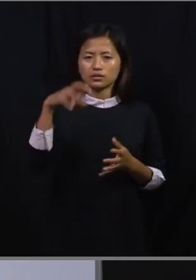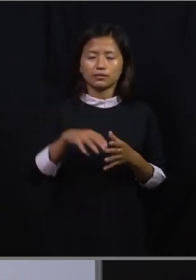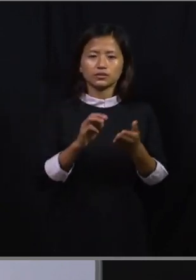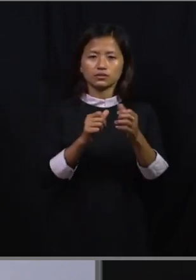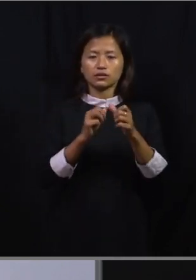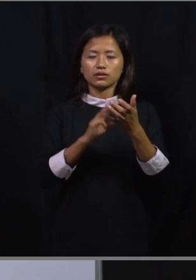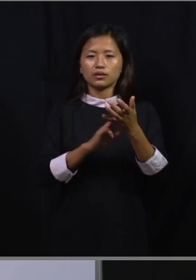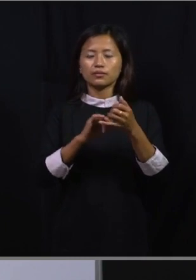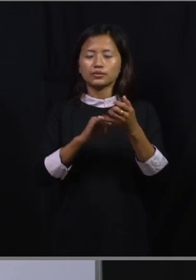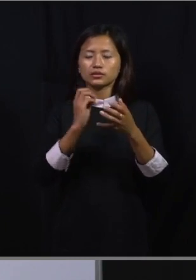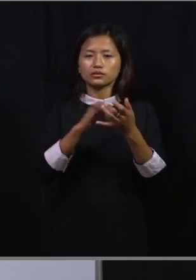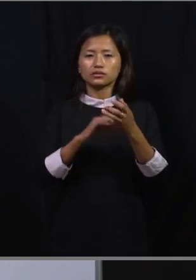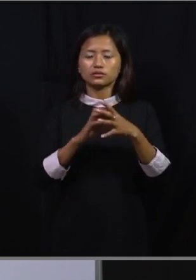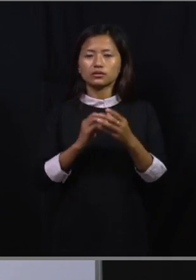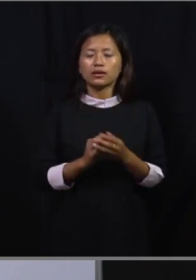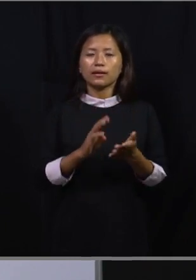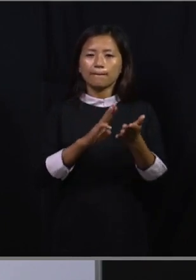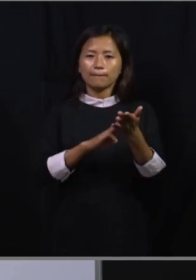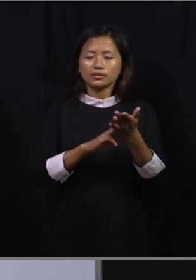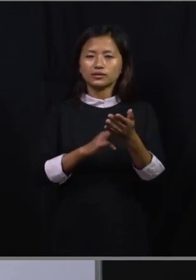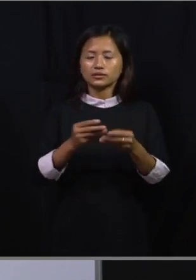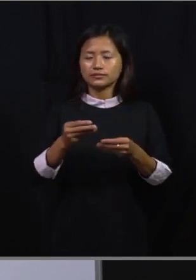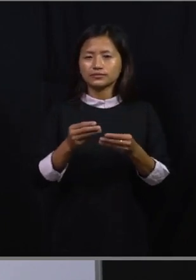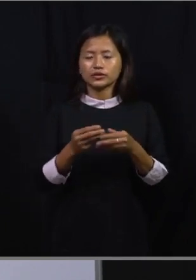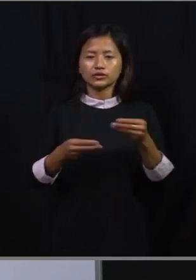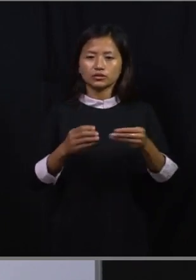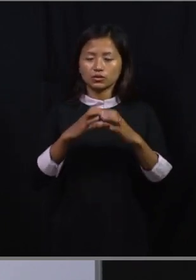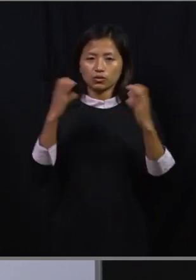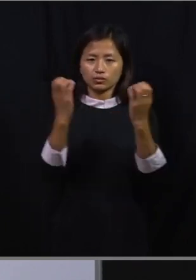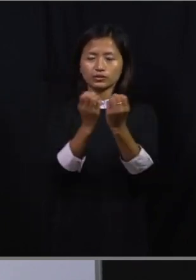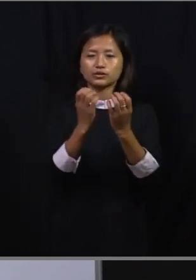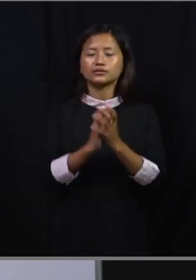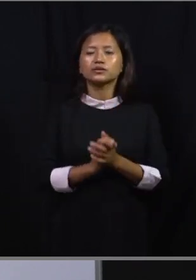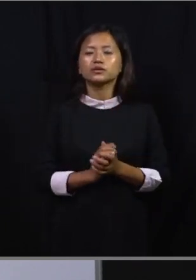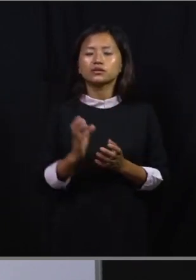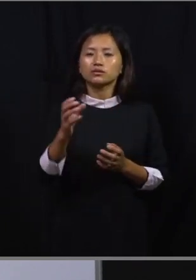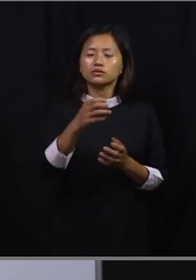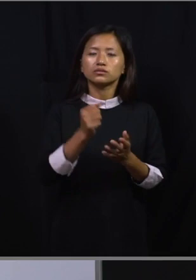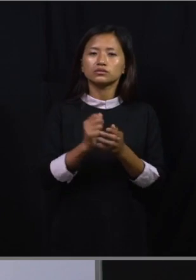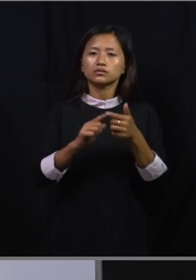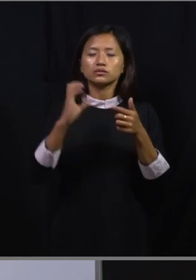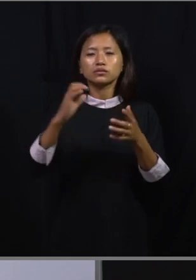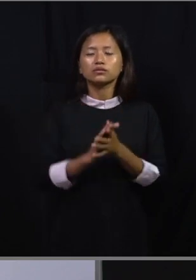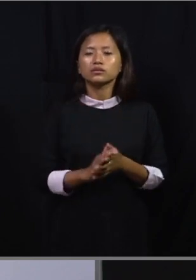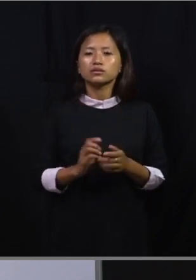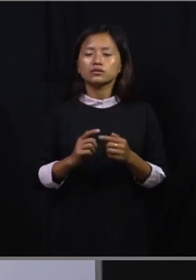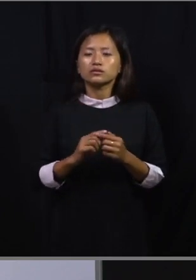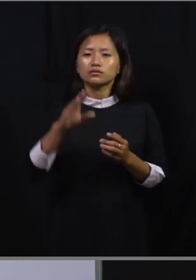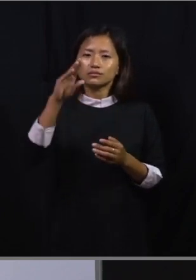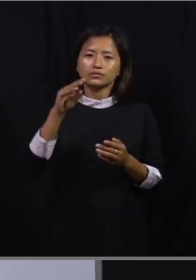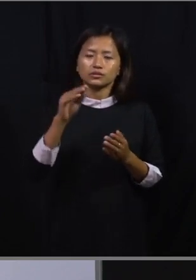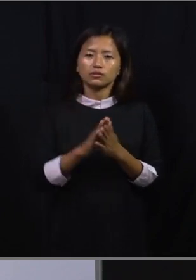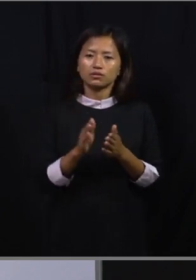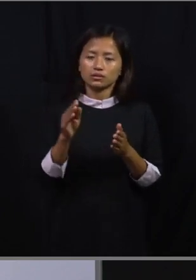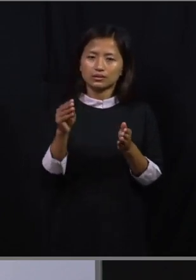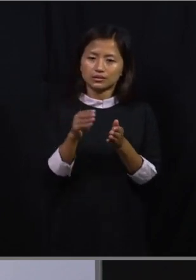MNCs, multinational corporation, they started to control the economy of the